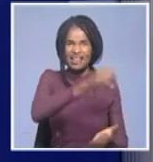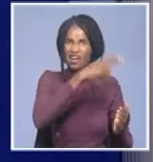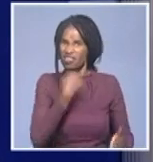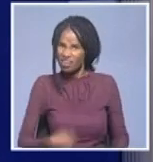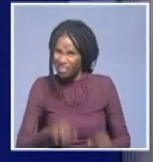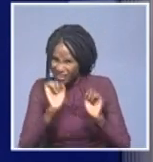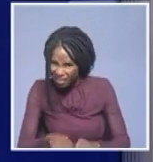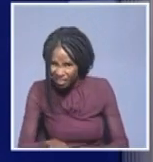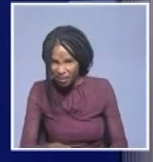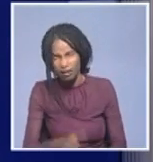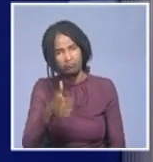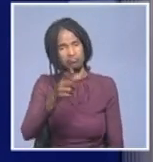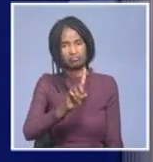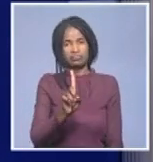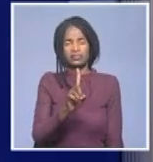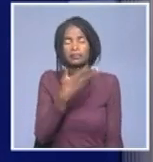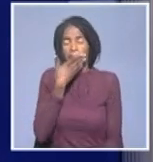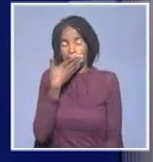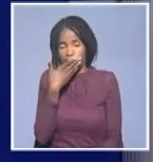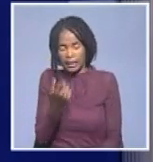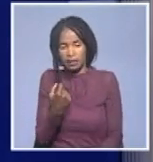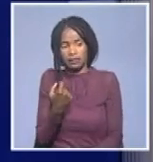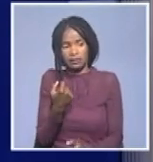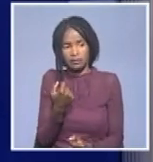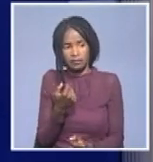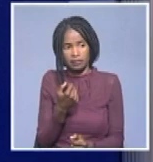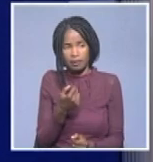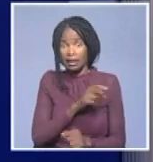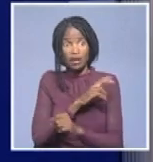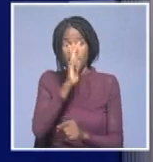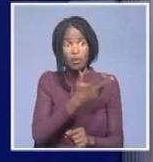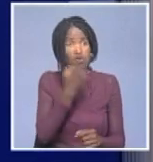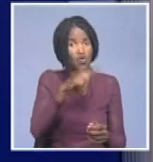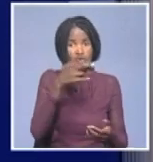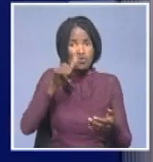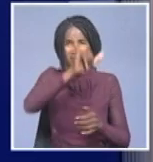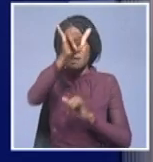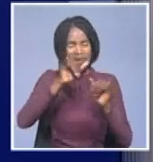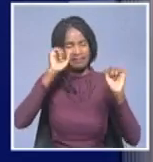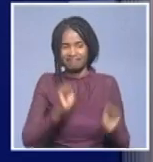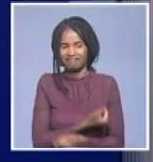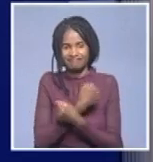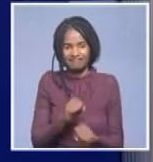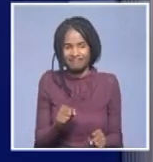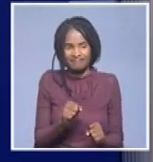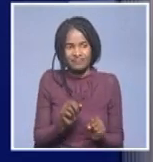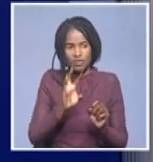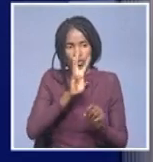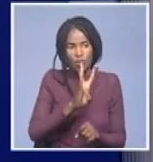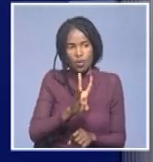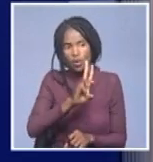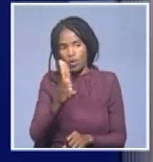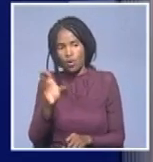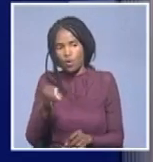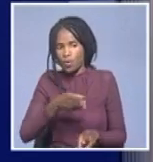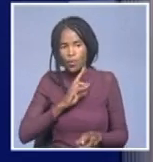prevalent, but it does not, it's not a blanket ban to say people should not travel. Mm-hmm. We have not reached that situation